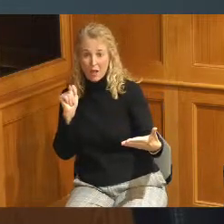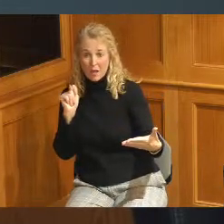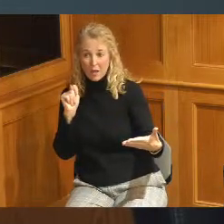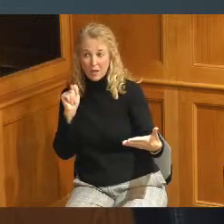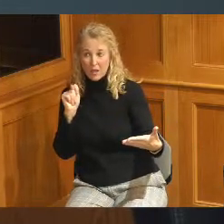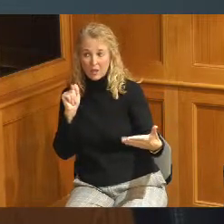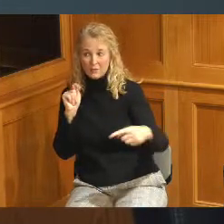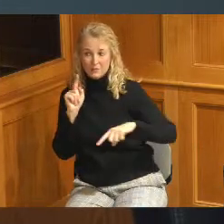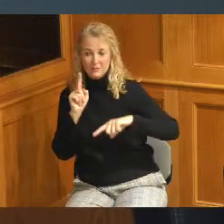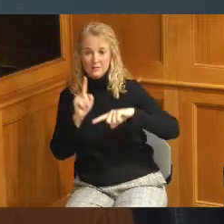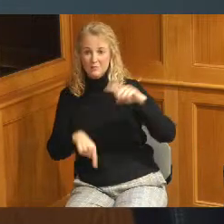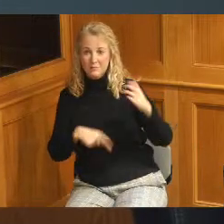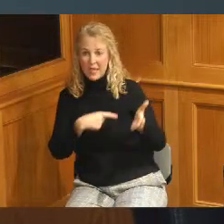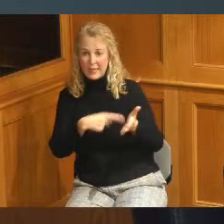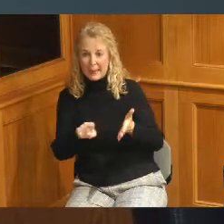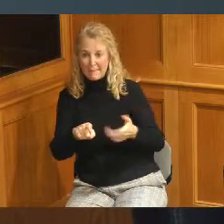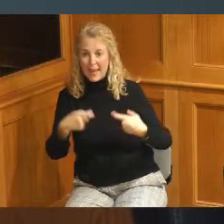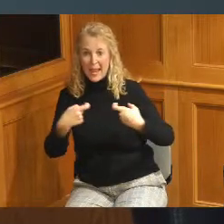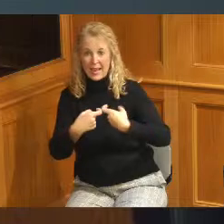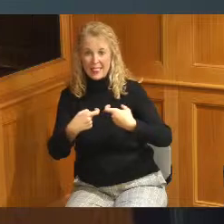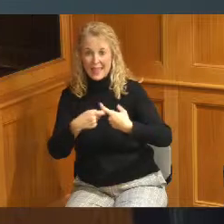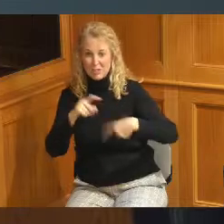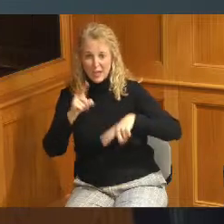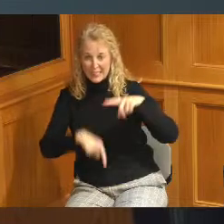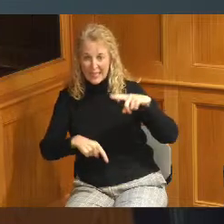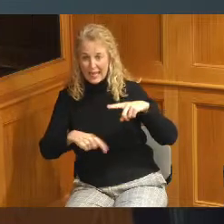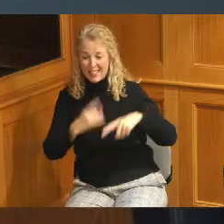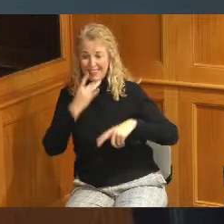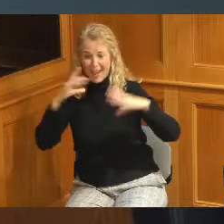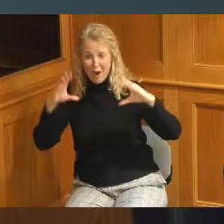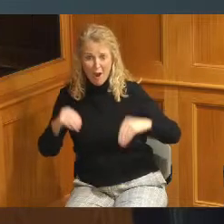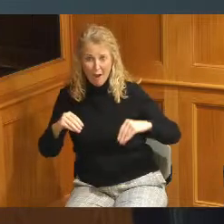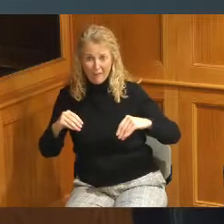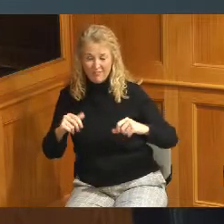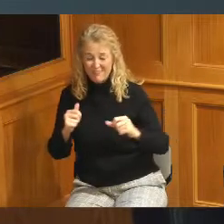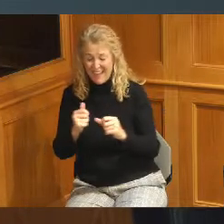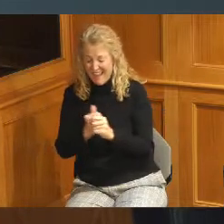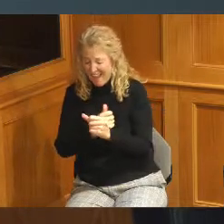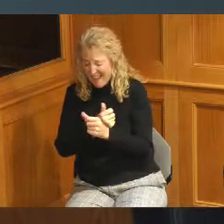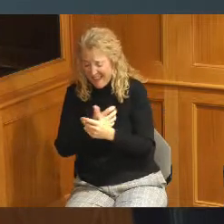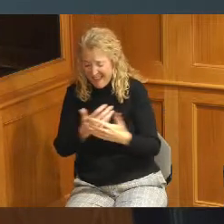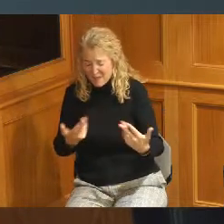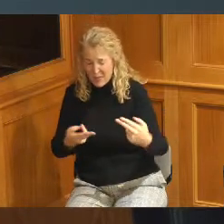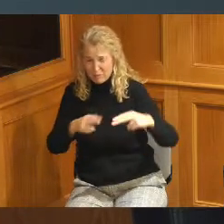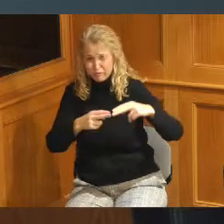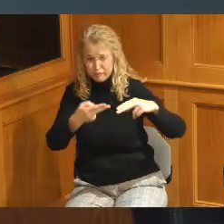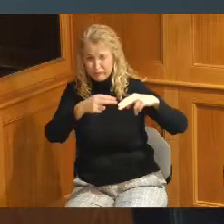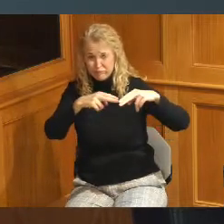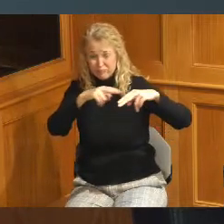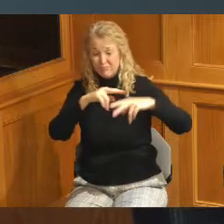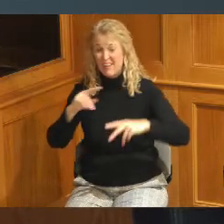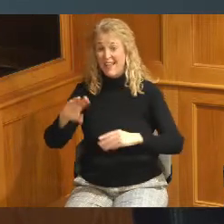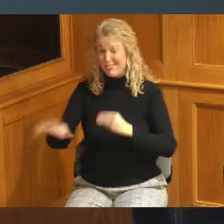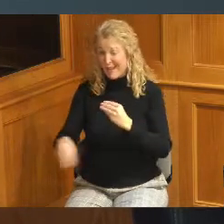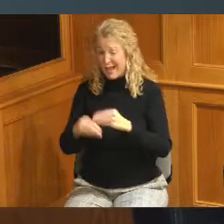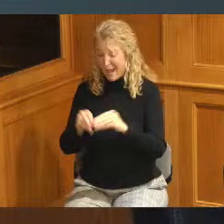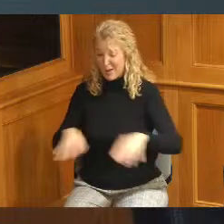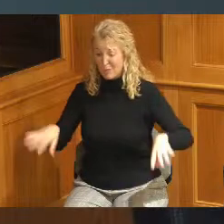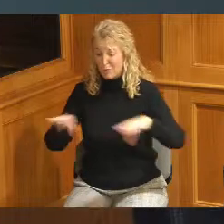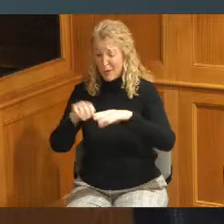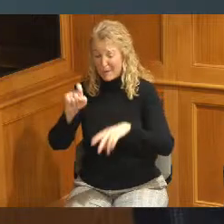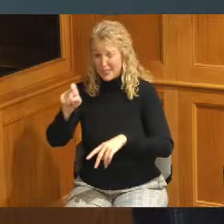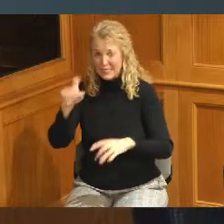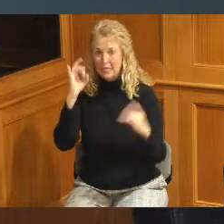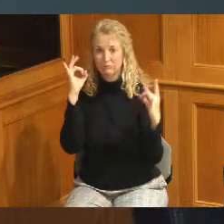hardly afford to keep your lights on. Everything is going up, and then property taxes have jumped through the roof. We